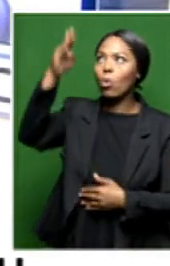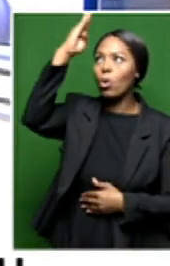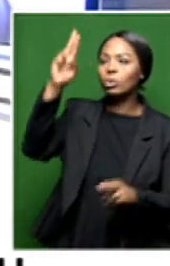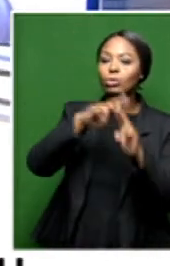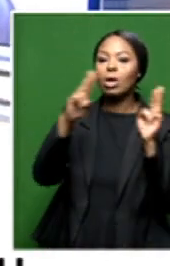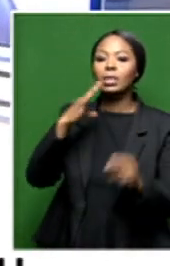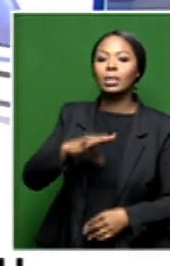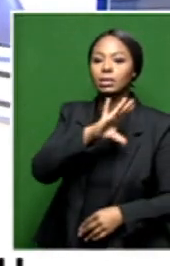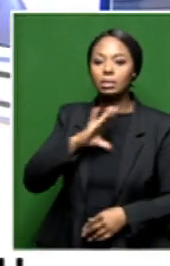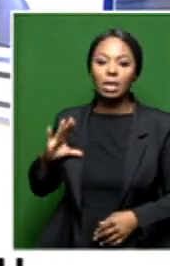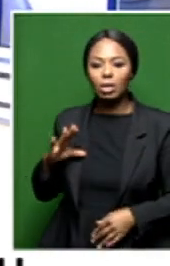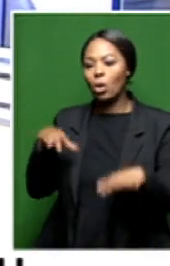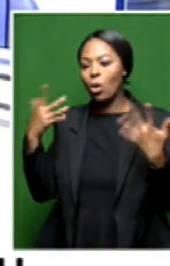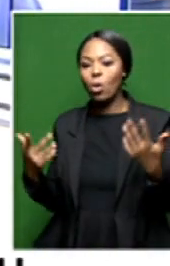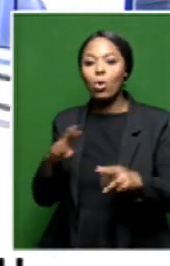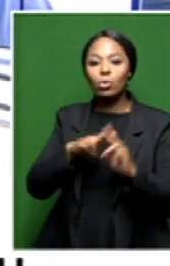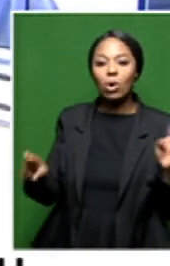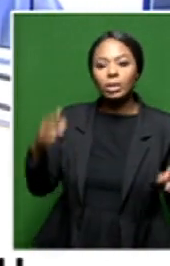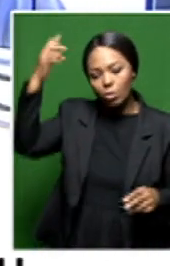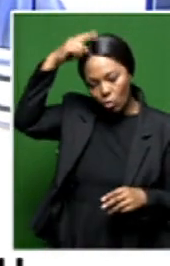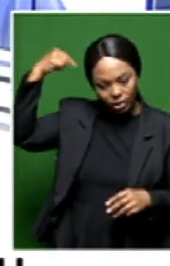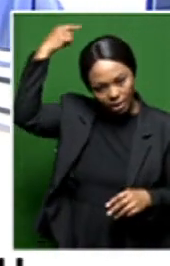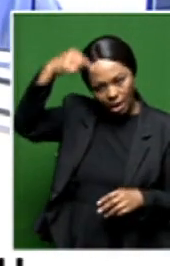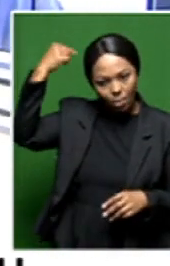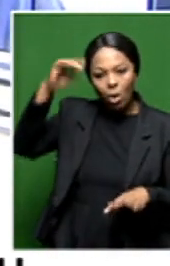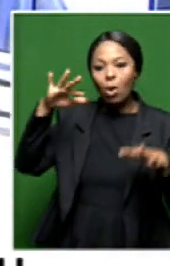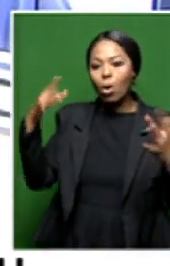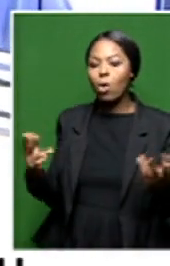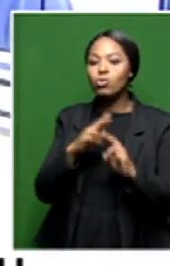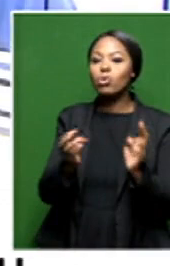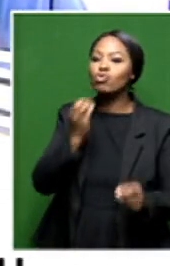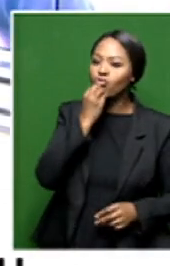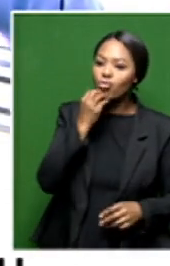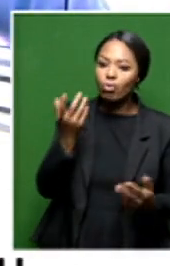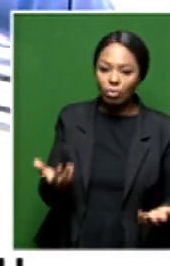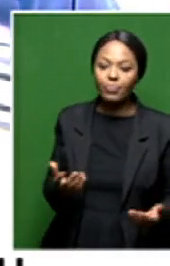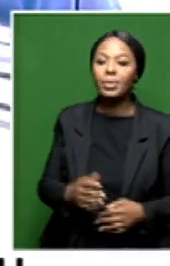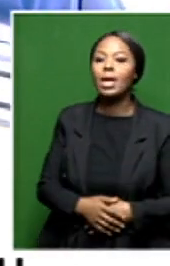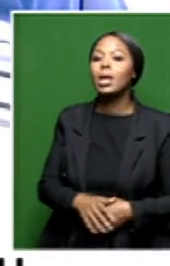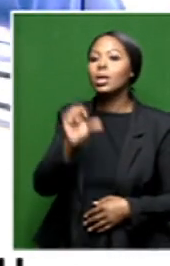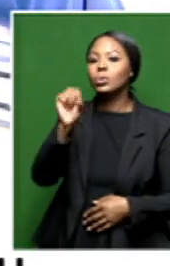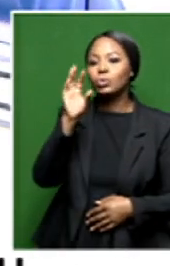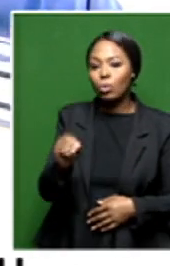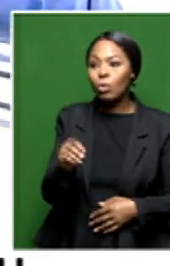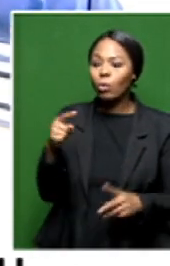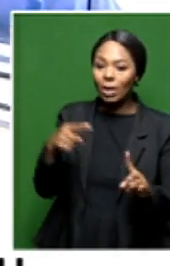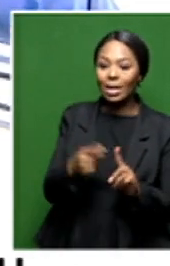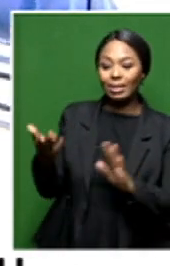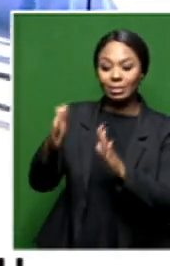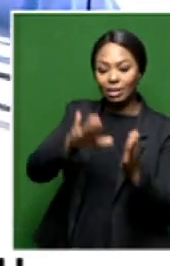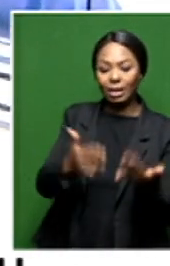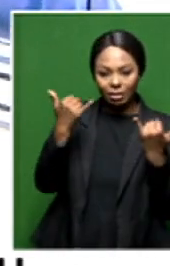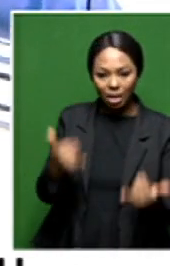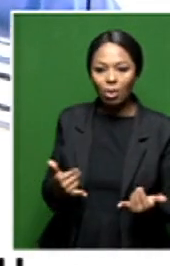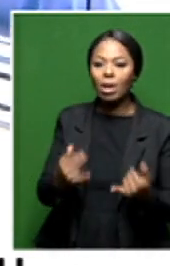a Christian, nor is he a Muslim or a Jew. So to get a sense then that, you know, his death will unite